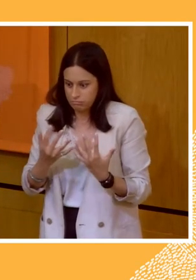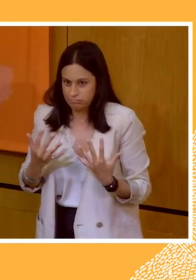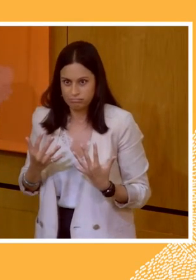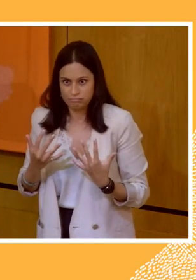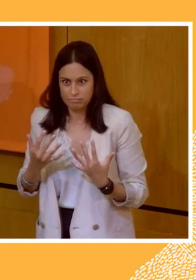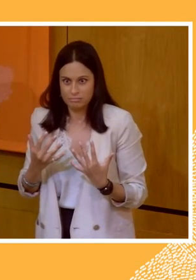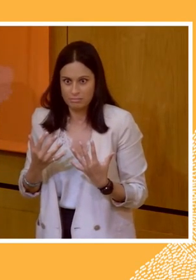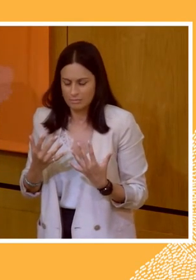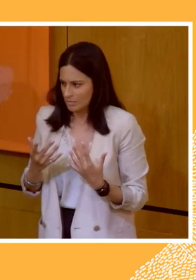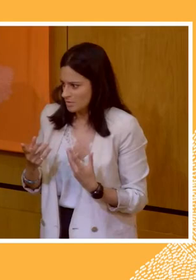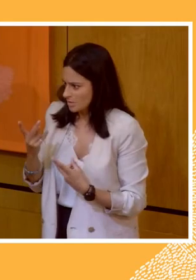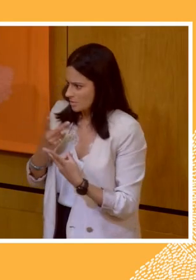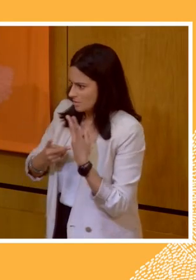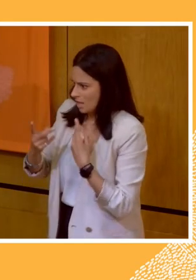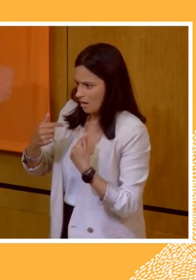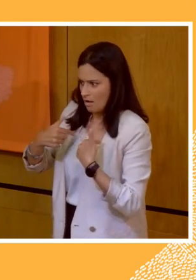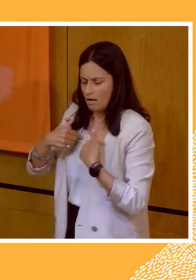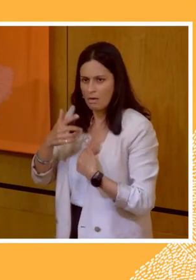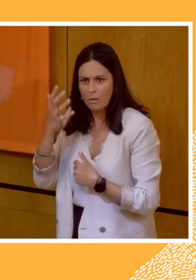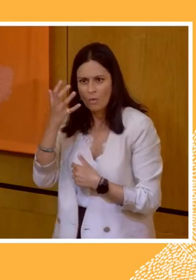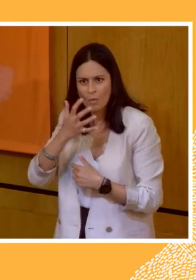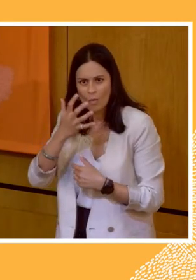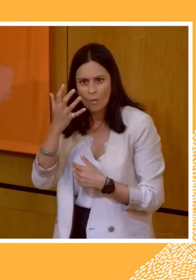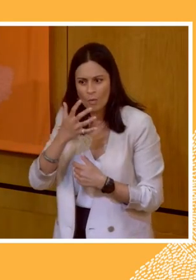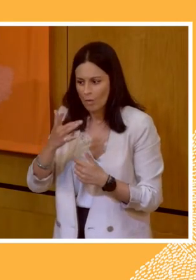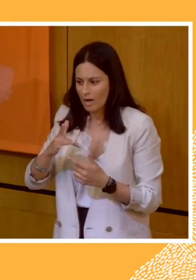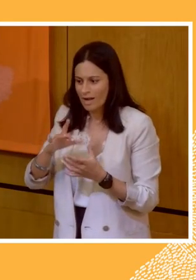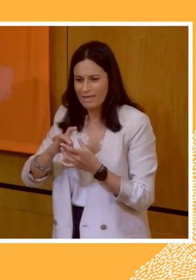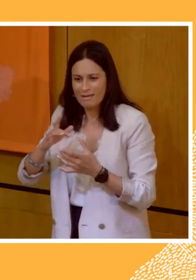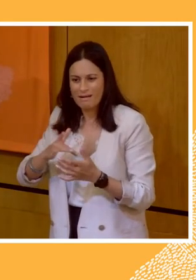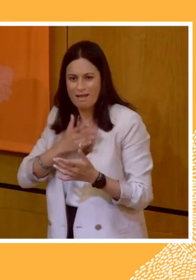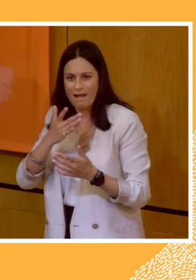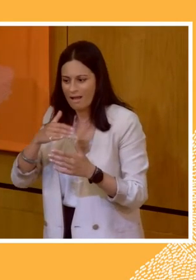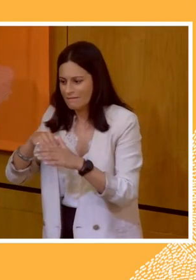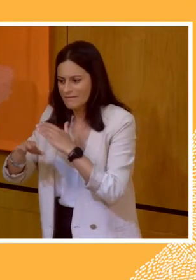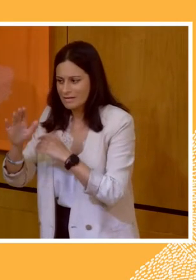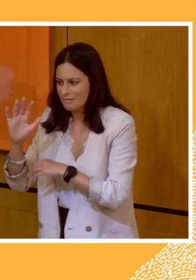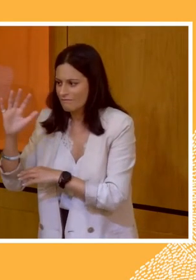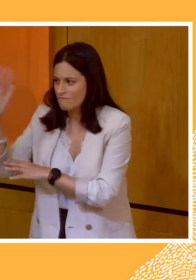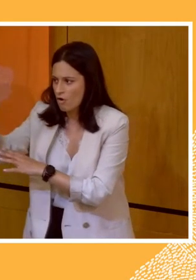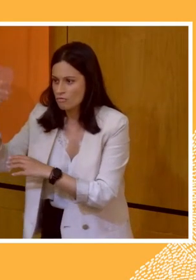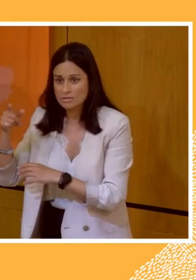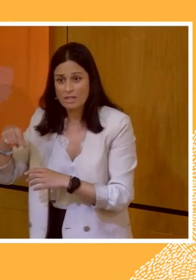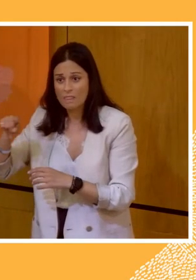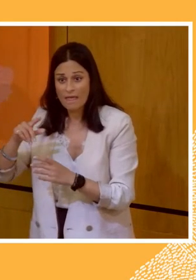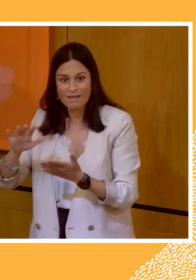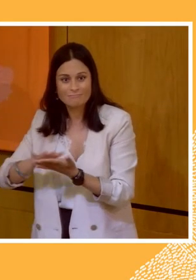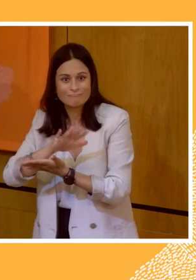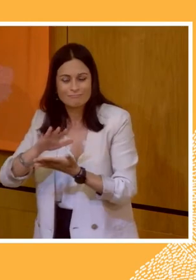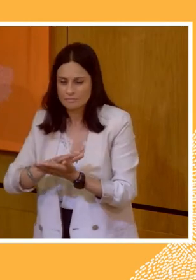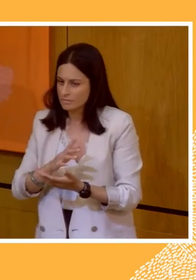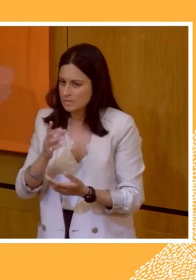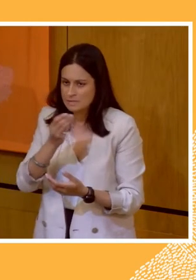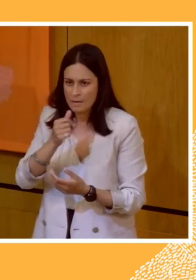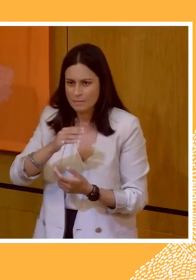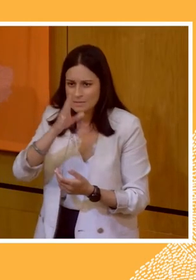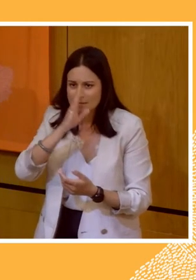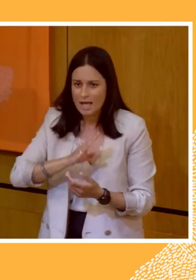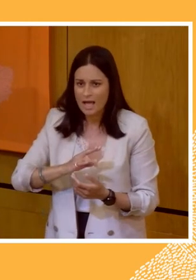came our way, which was about life in the forest, which were not always joyous. Some of them were sad,